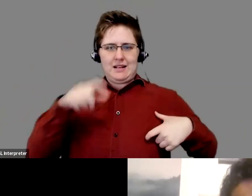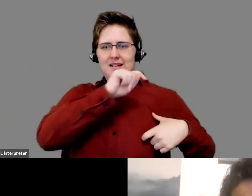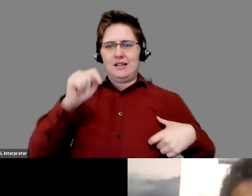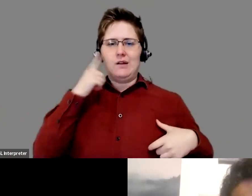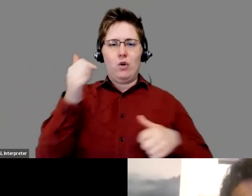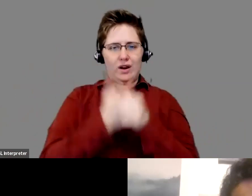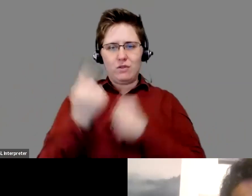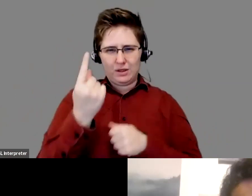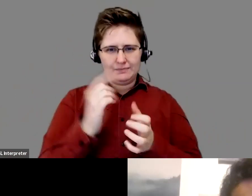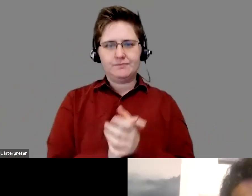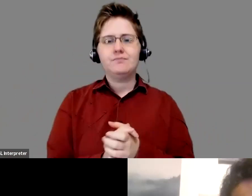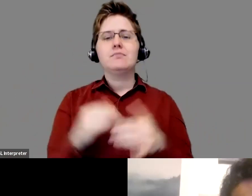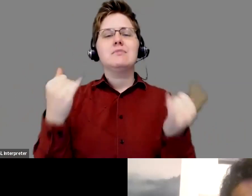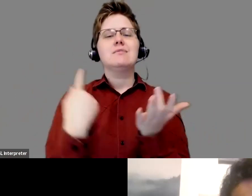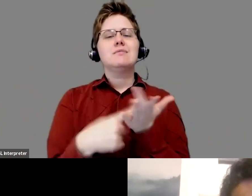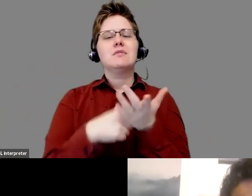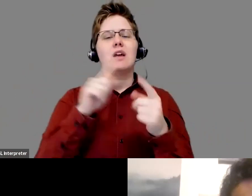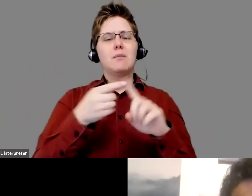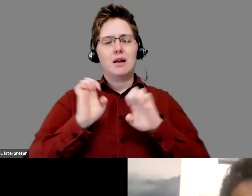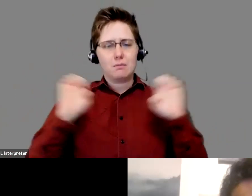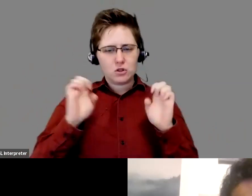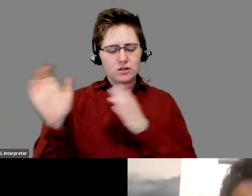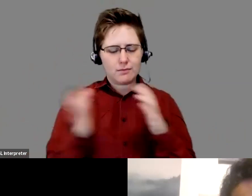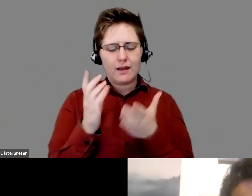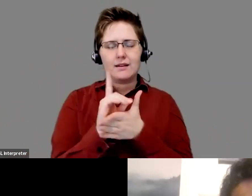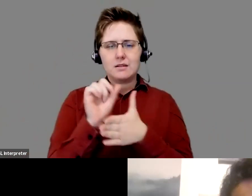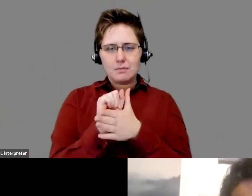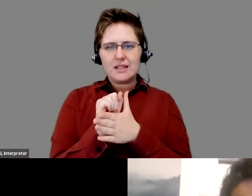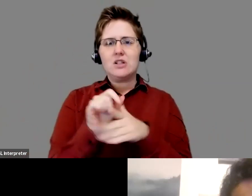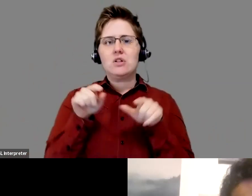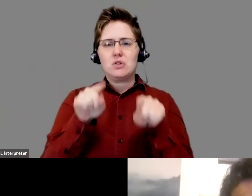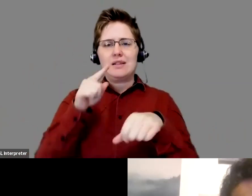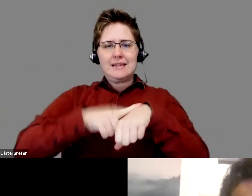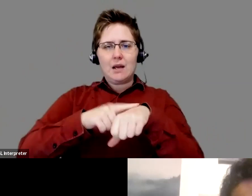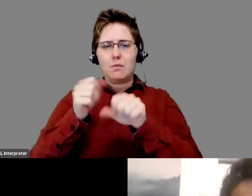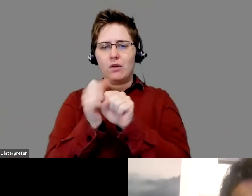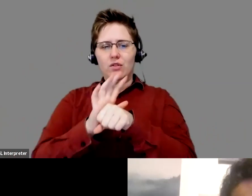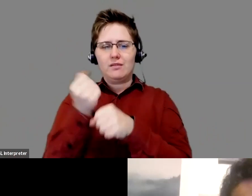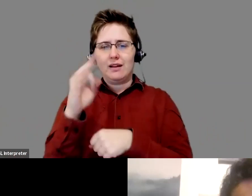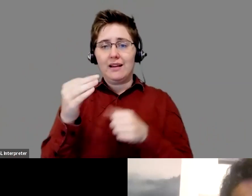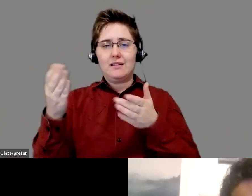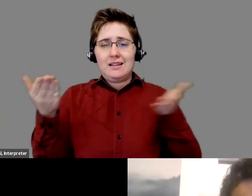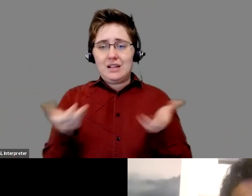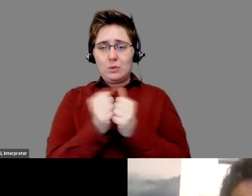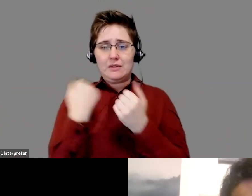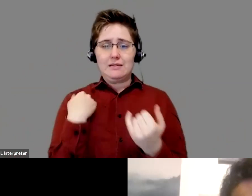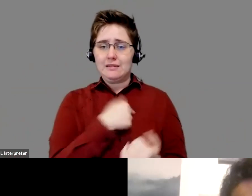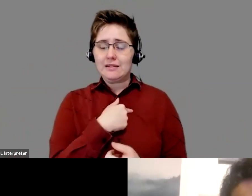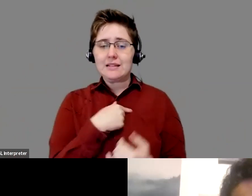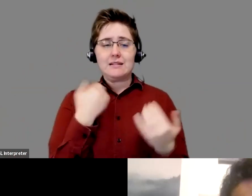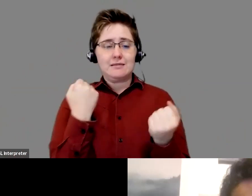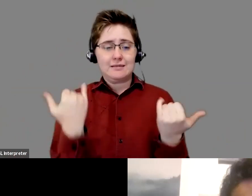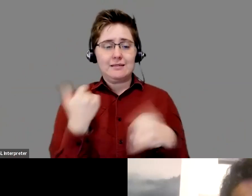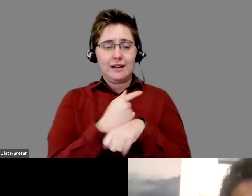today's webinar on emergency planning and disability in the time of COVID-19, we have with us Valerie Novak. We